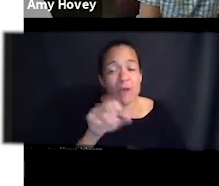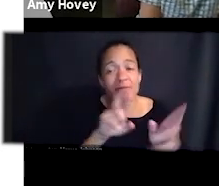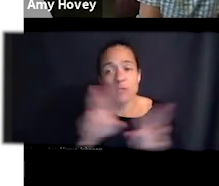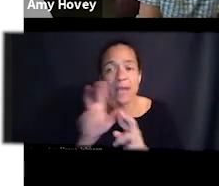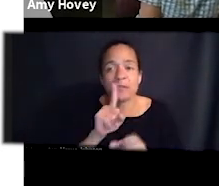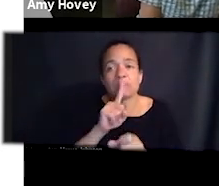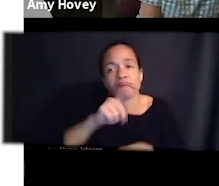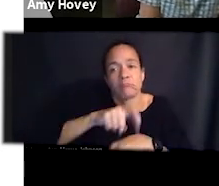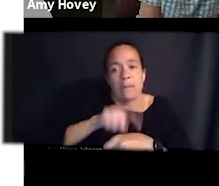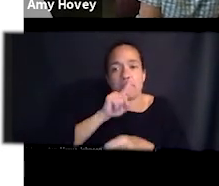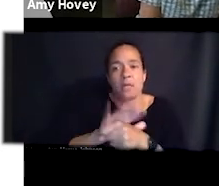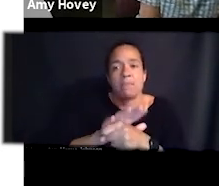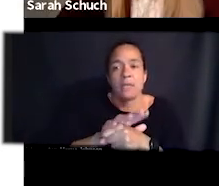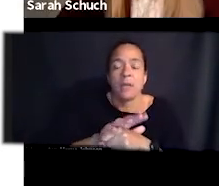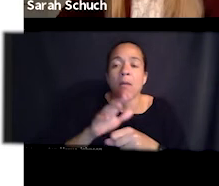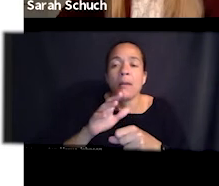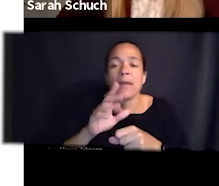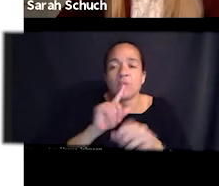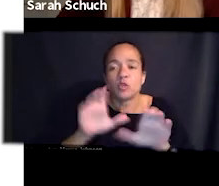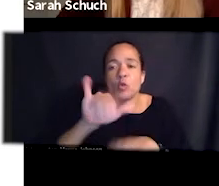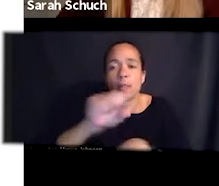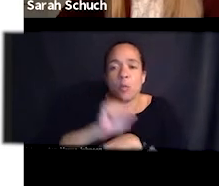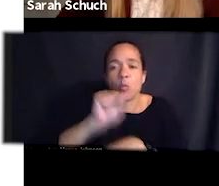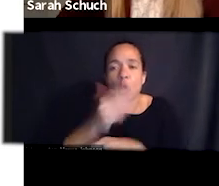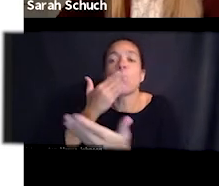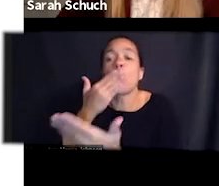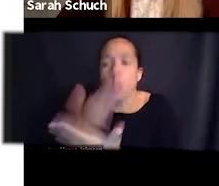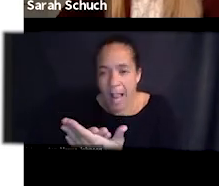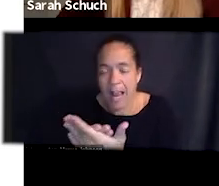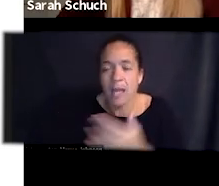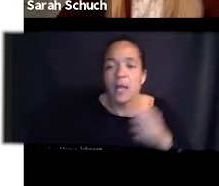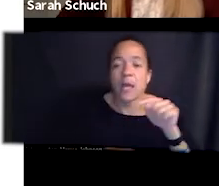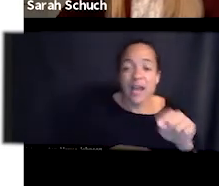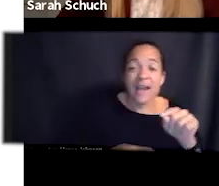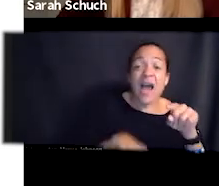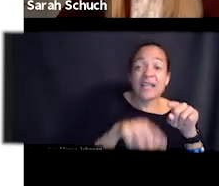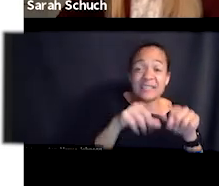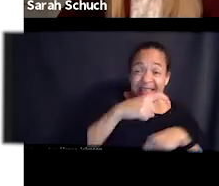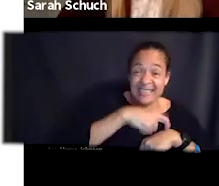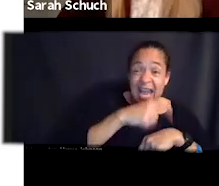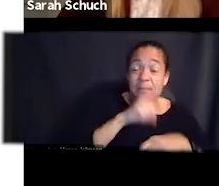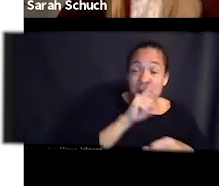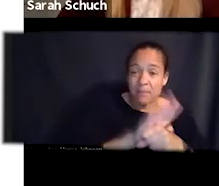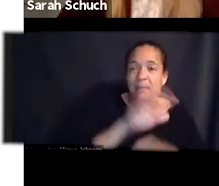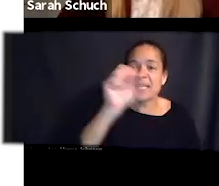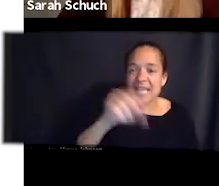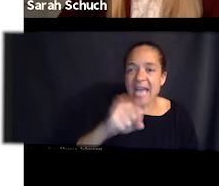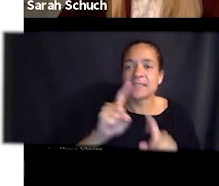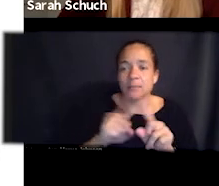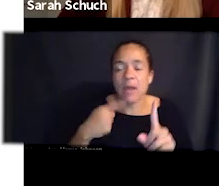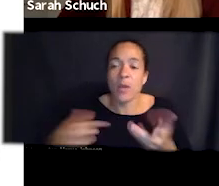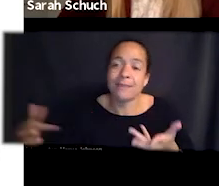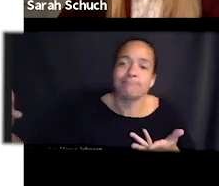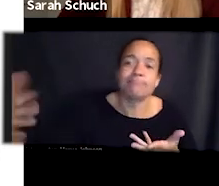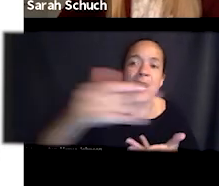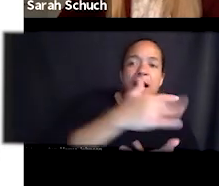that it takes to do the job well. Right. And I think it's not even the time commitment to do it, but we got a lot of data and a lot of information from